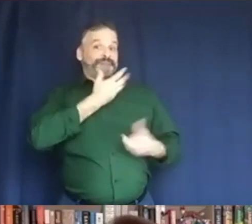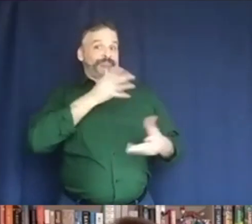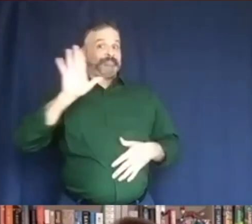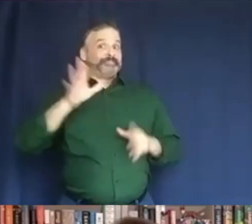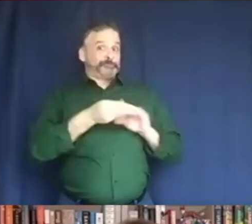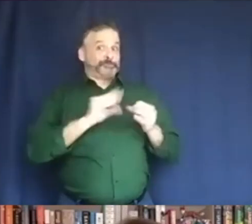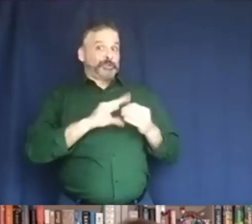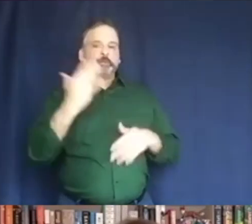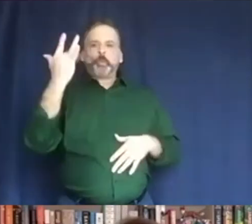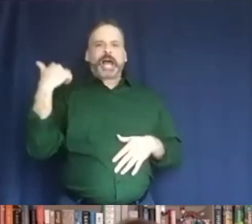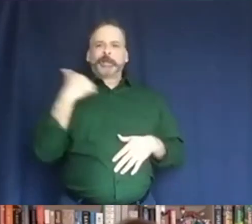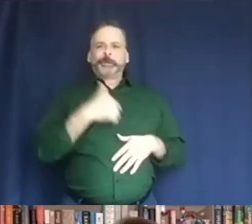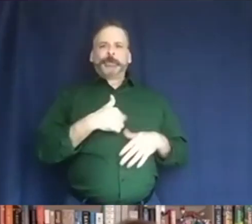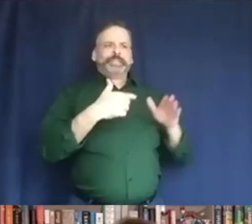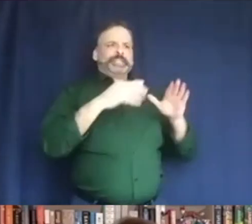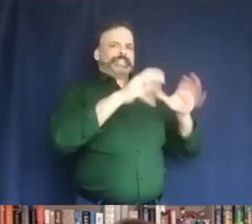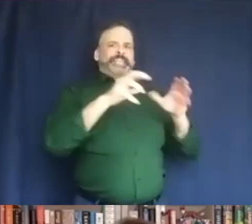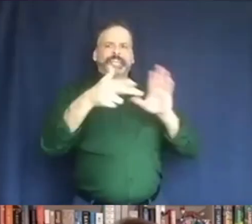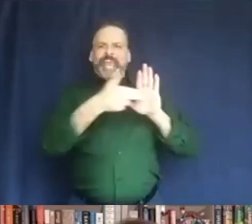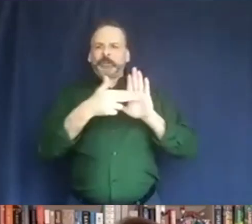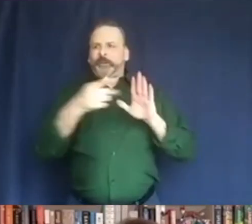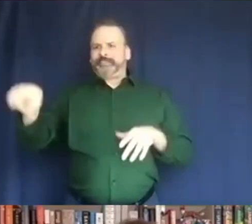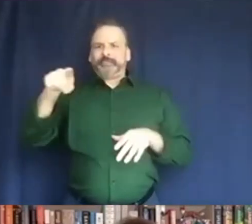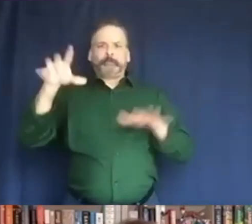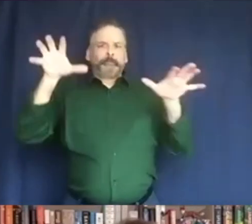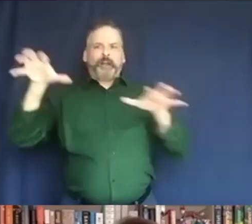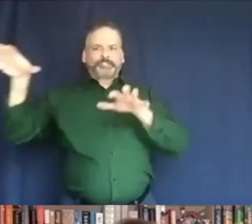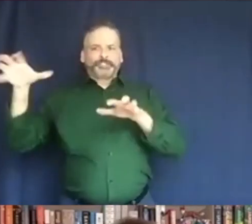we categorize them as monsters?